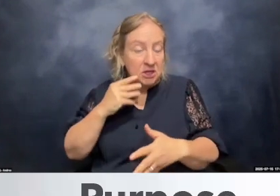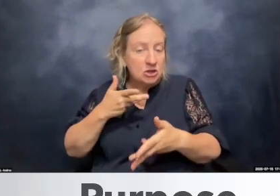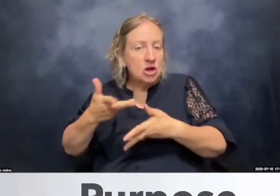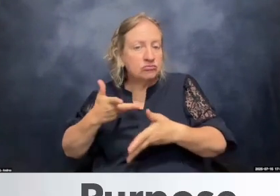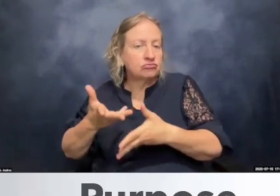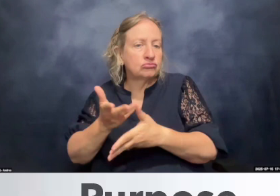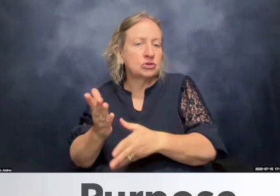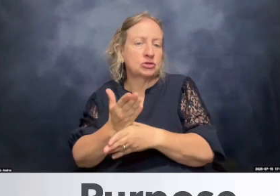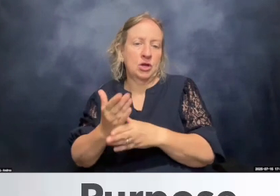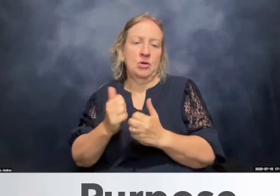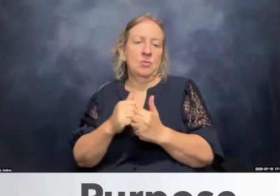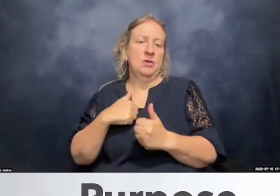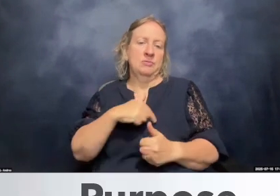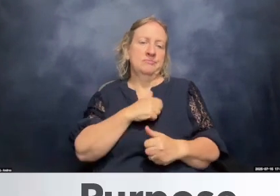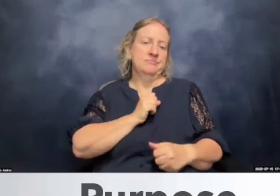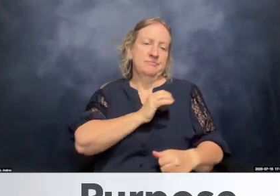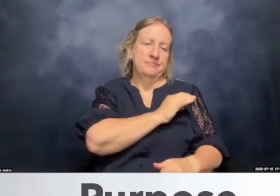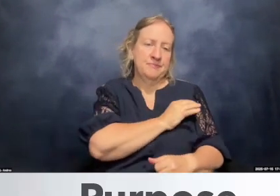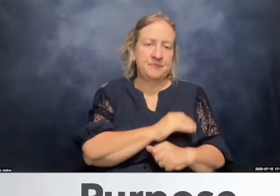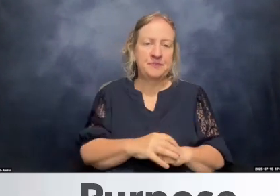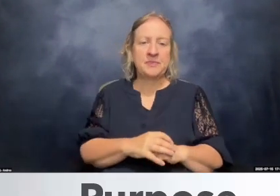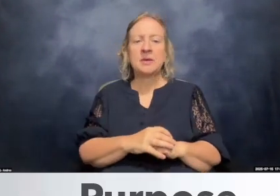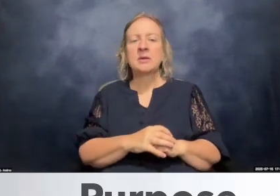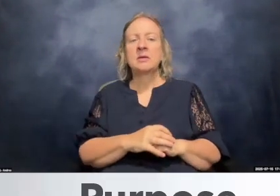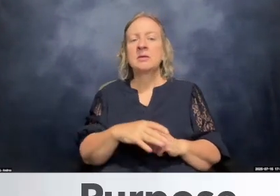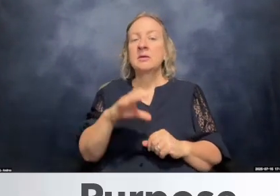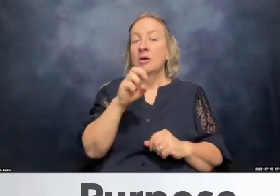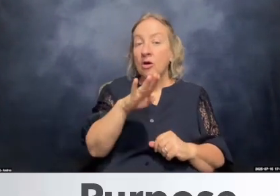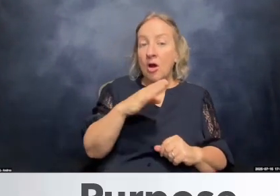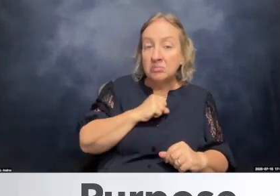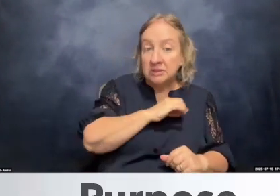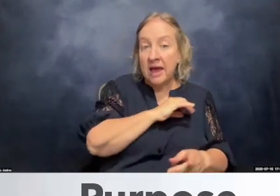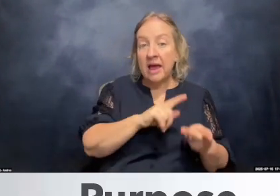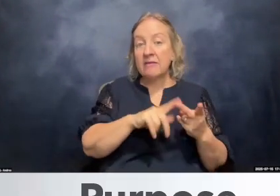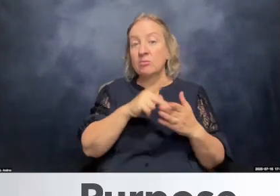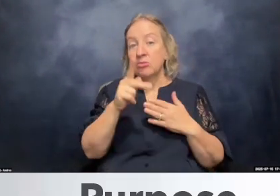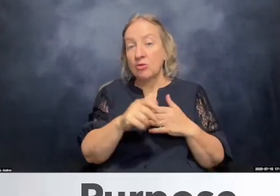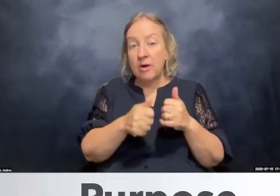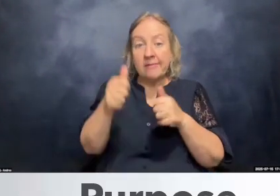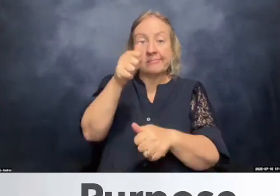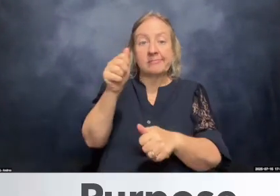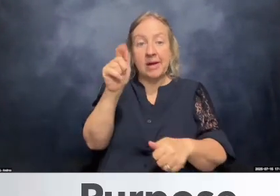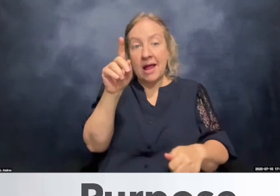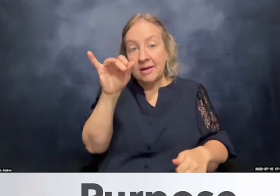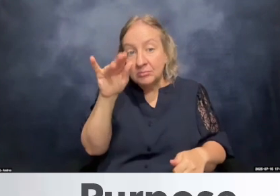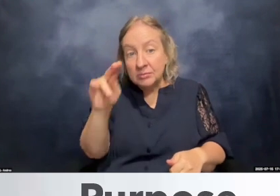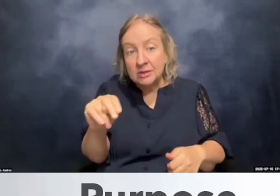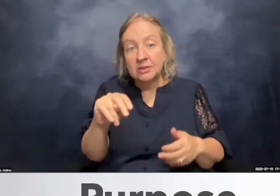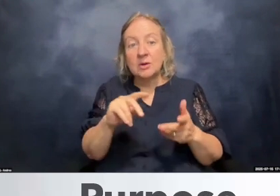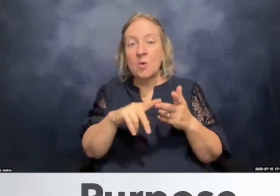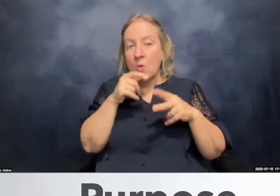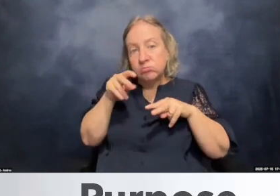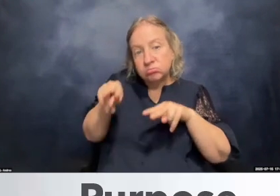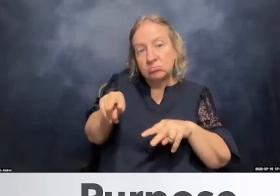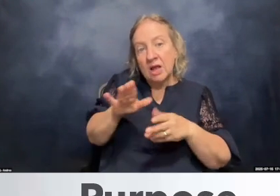for CARB staff and program administrators who oversee our suite of clean transportation, individual incentive